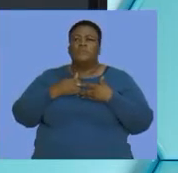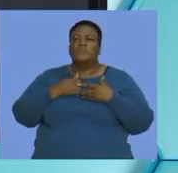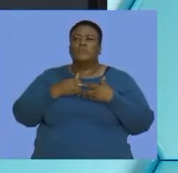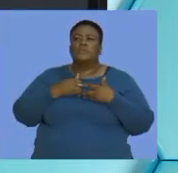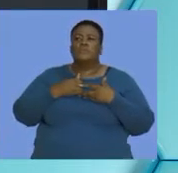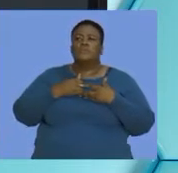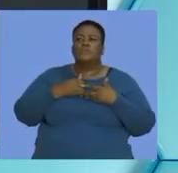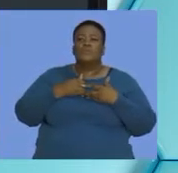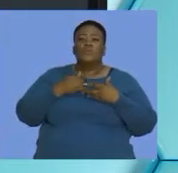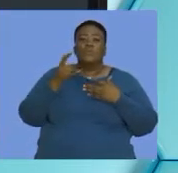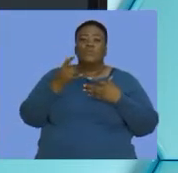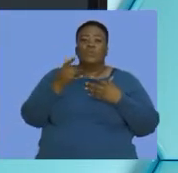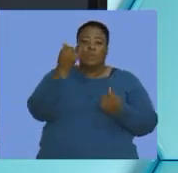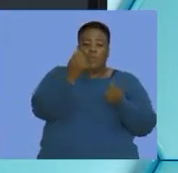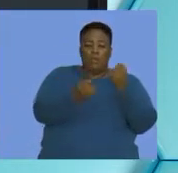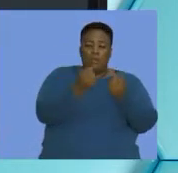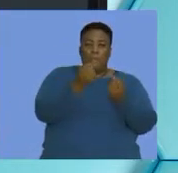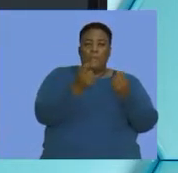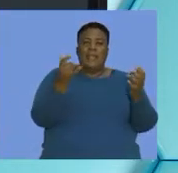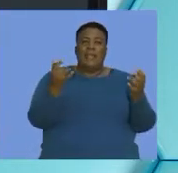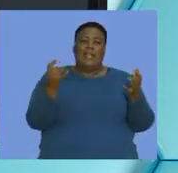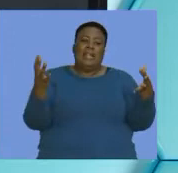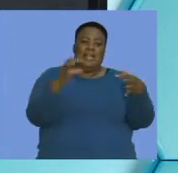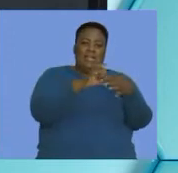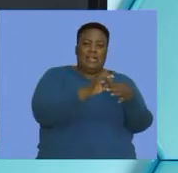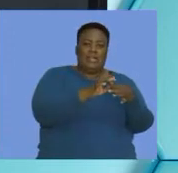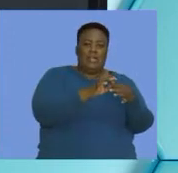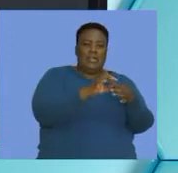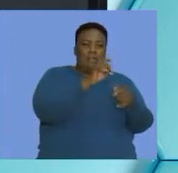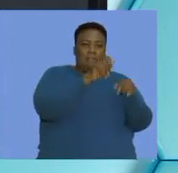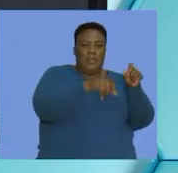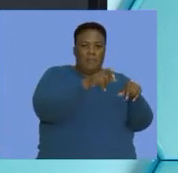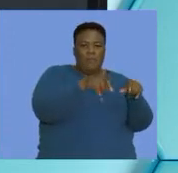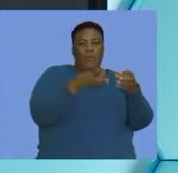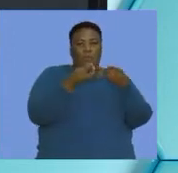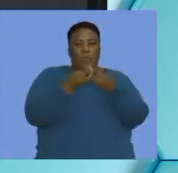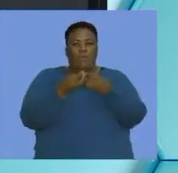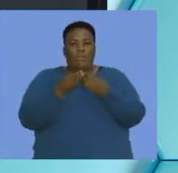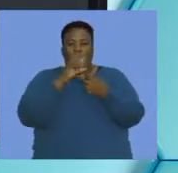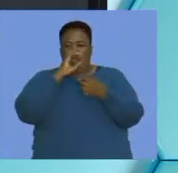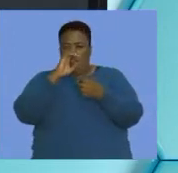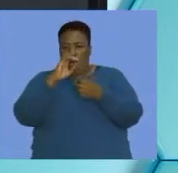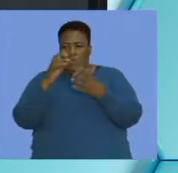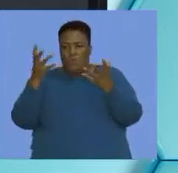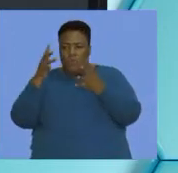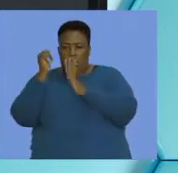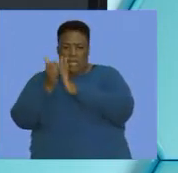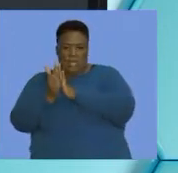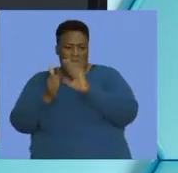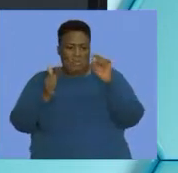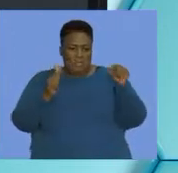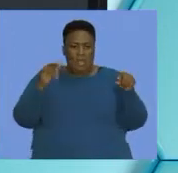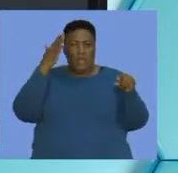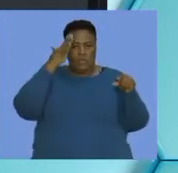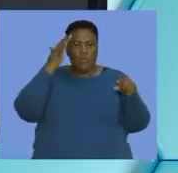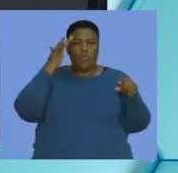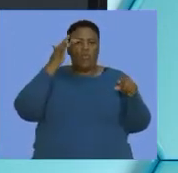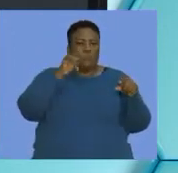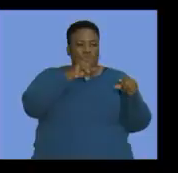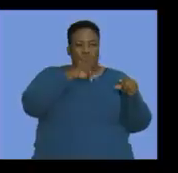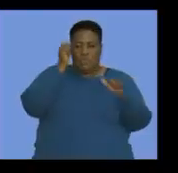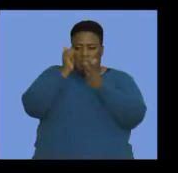the judiciary in terms of linking people or linking poachers to a site where a rhino has been poached.